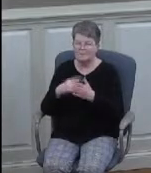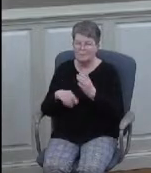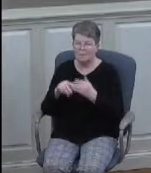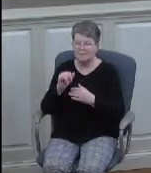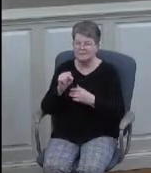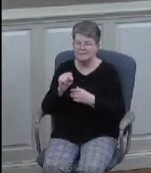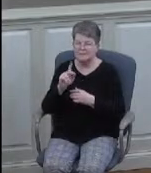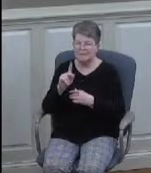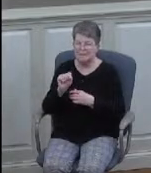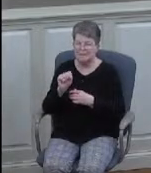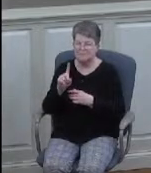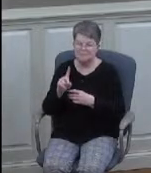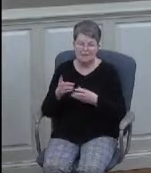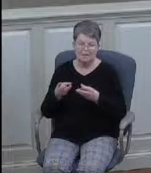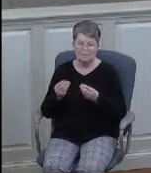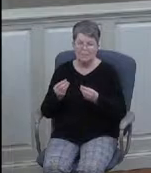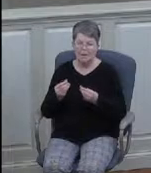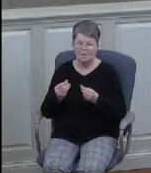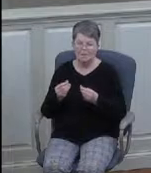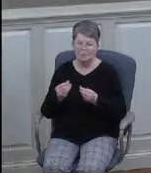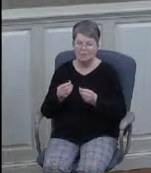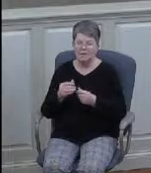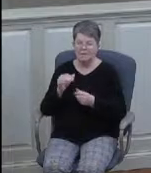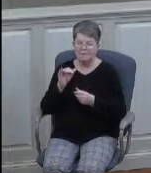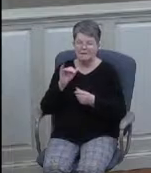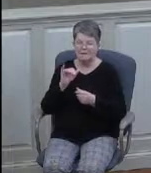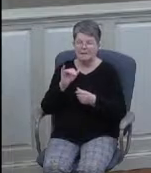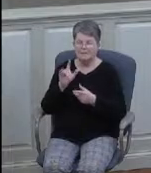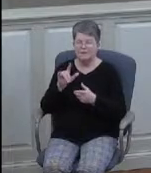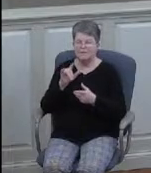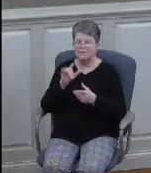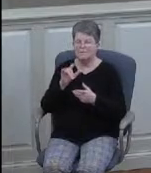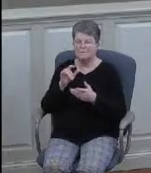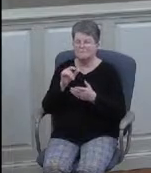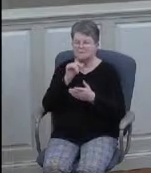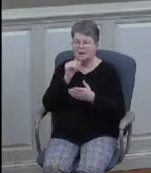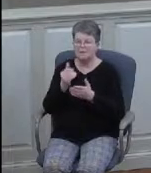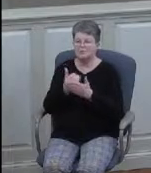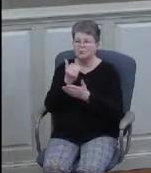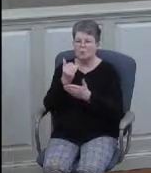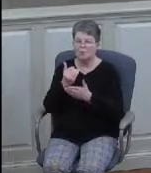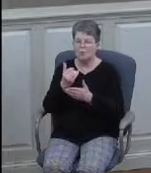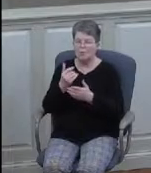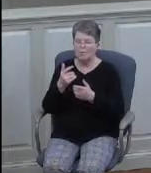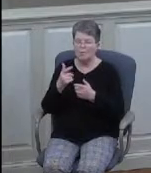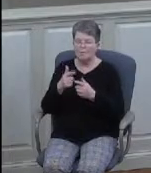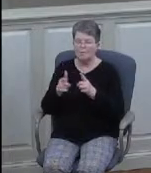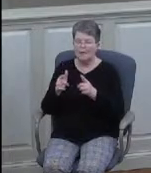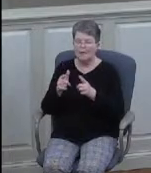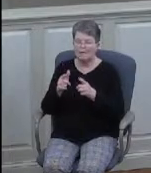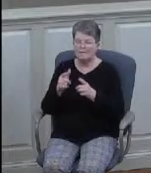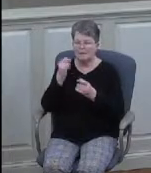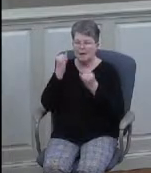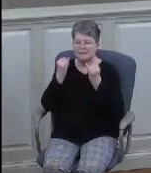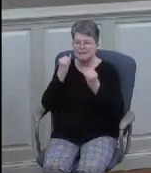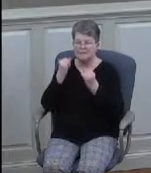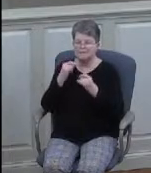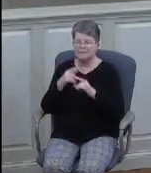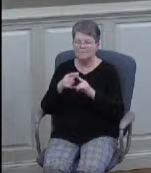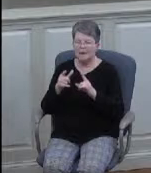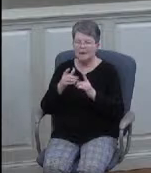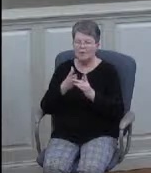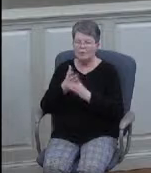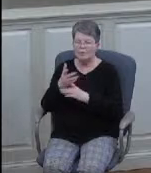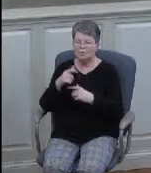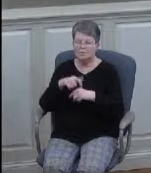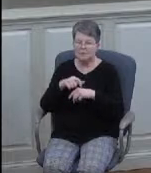property. So these things are not new ideas, but the idea with this planned unit development is that over time that